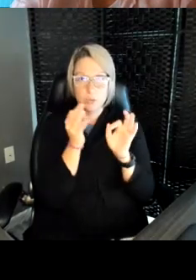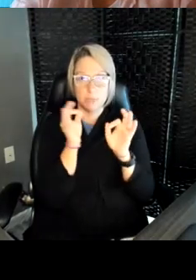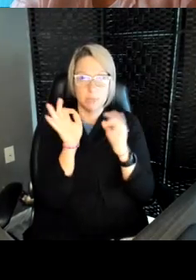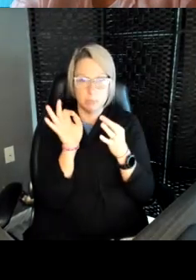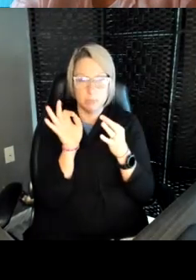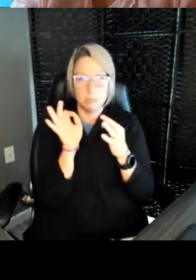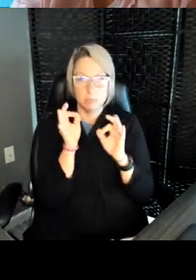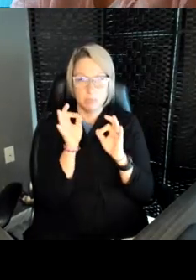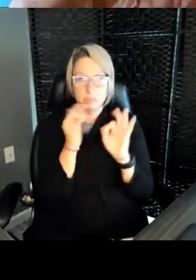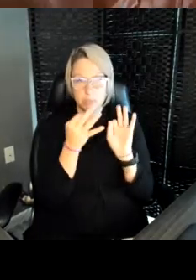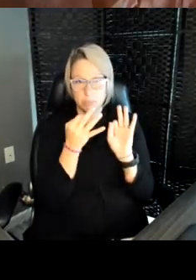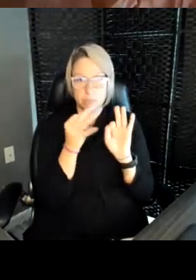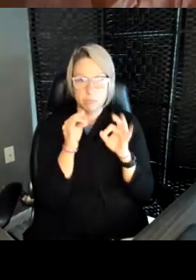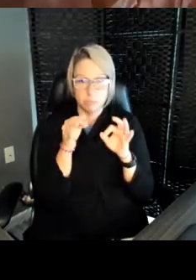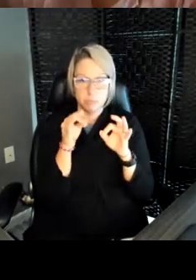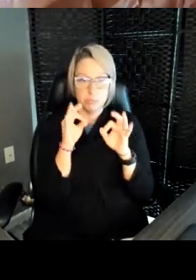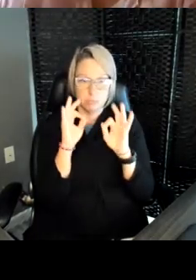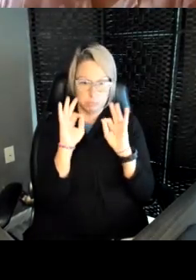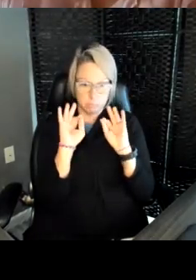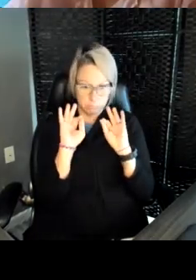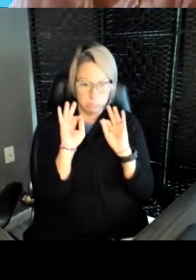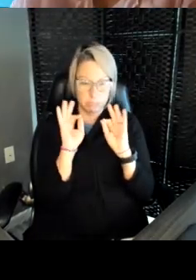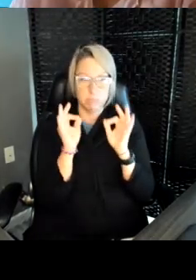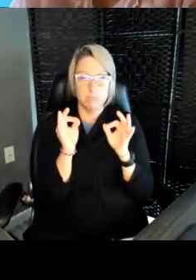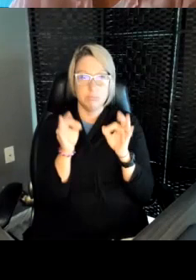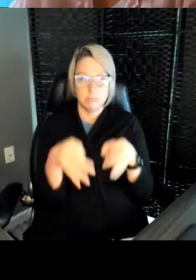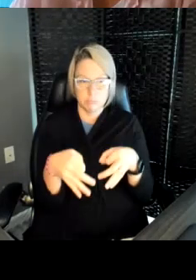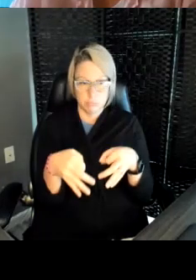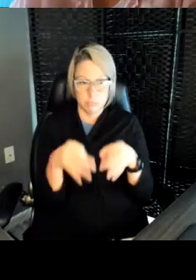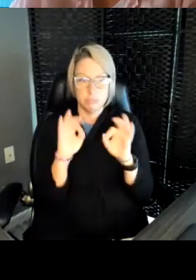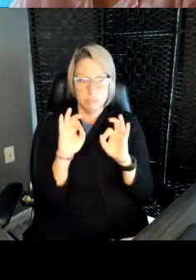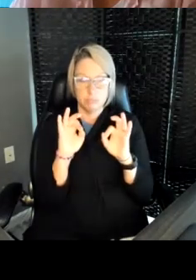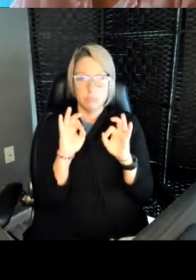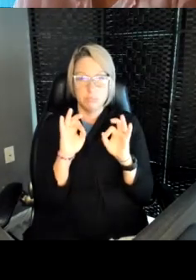full movement up to down, up all the way to the top, to the bottom, left to right.